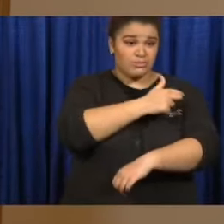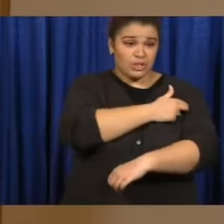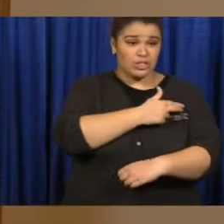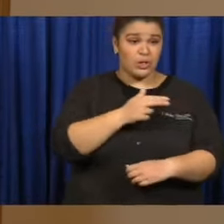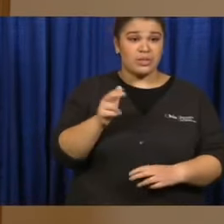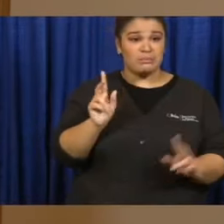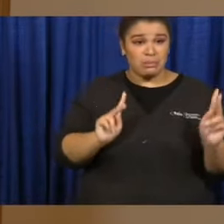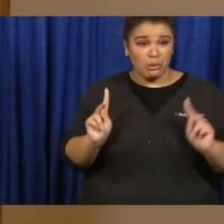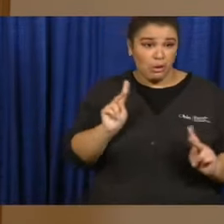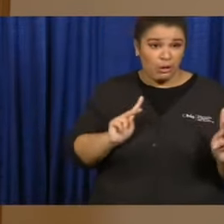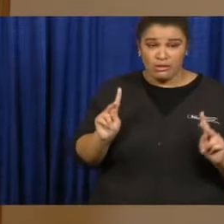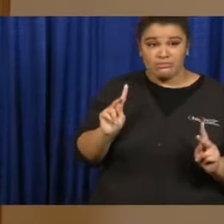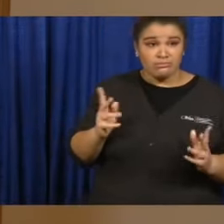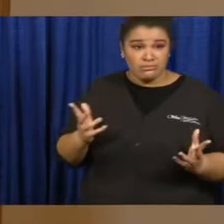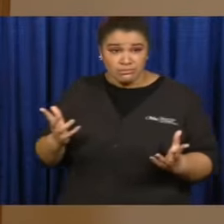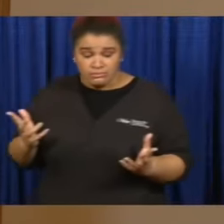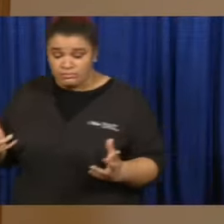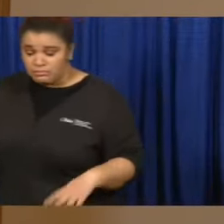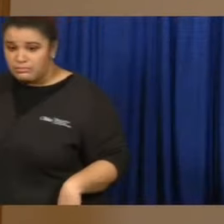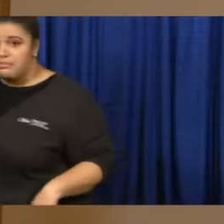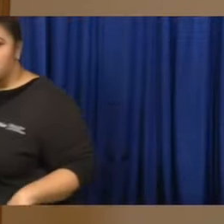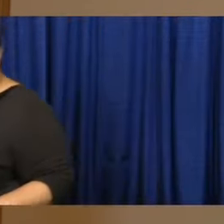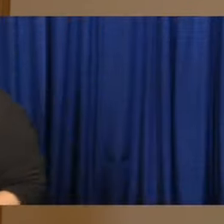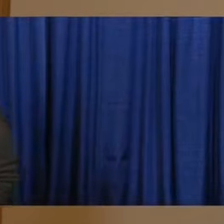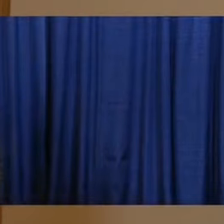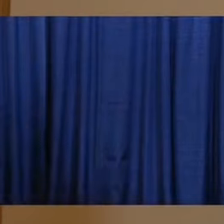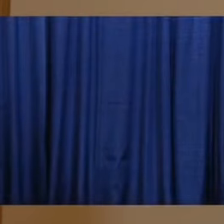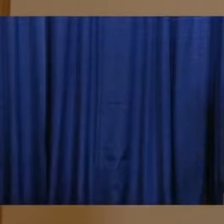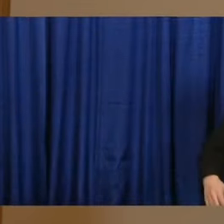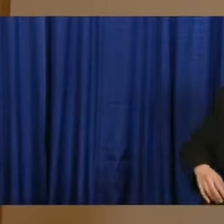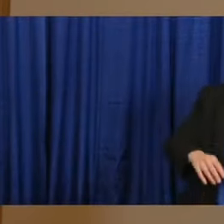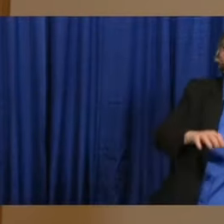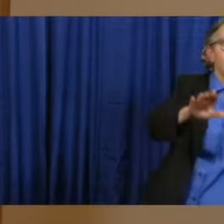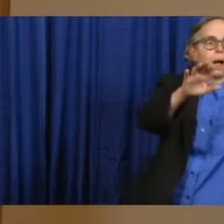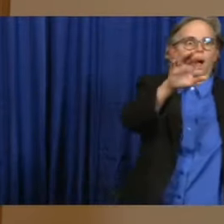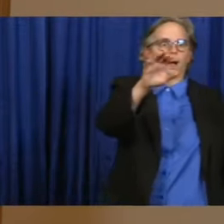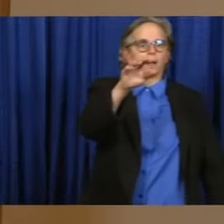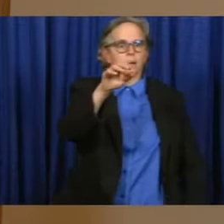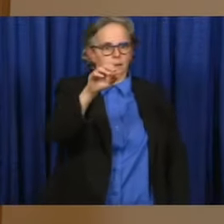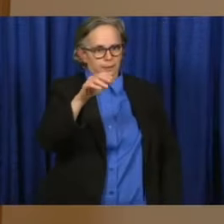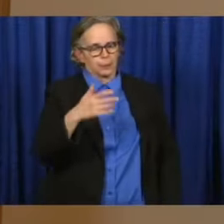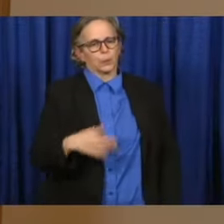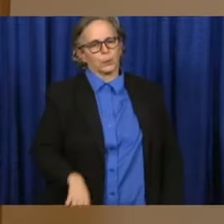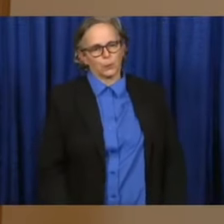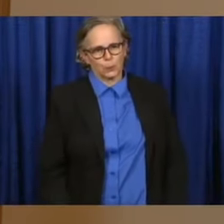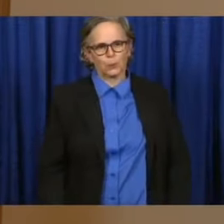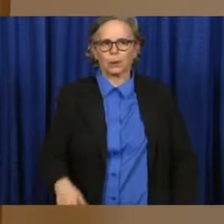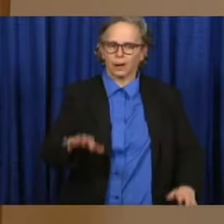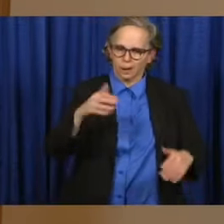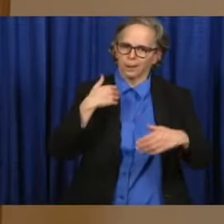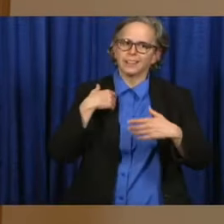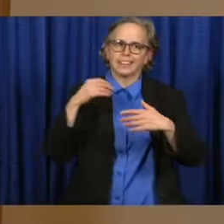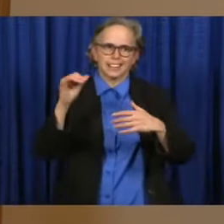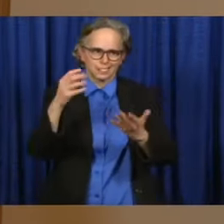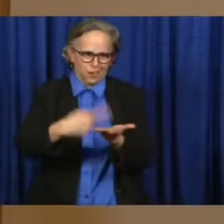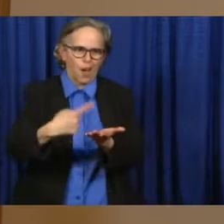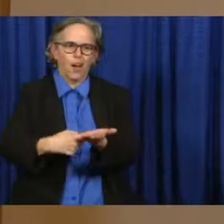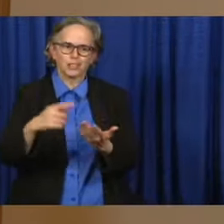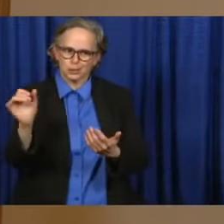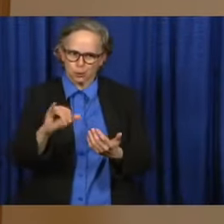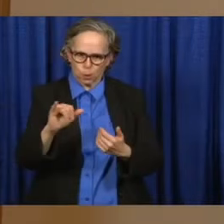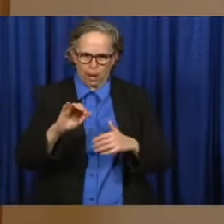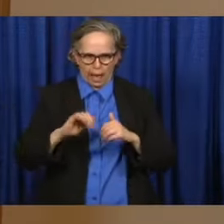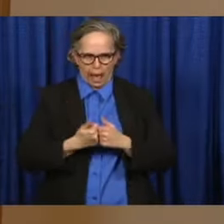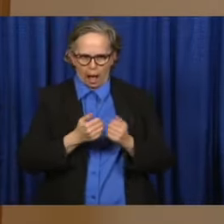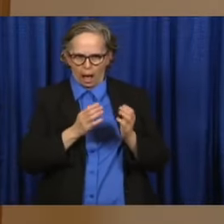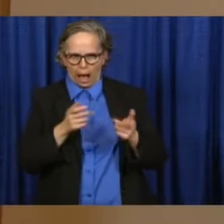on my mind quite a bit. Part of preparedness for any epidemic, pandemic, or disaster is really talking